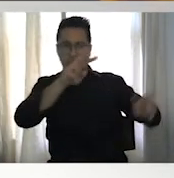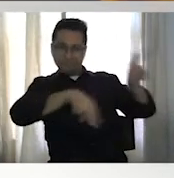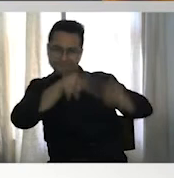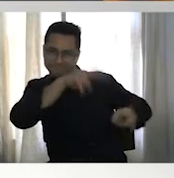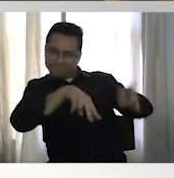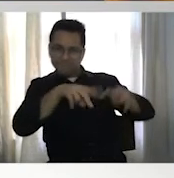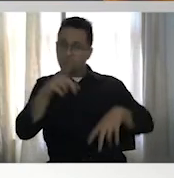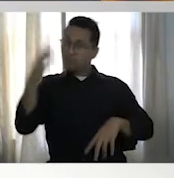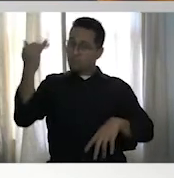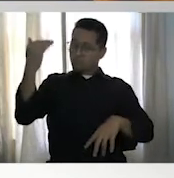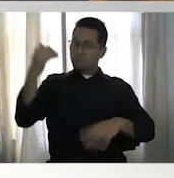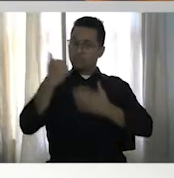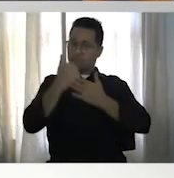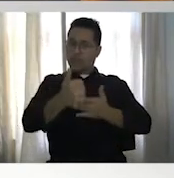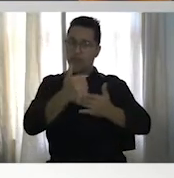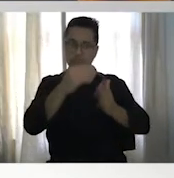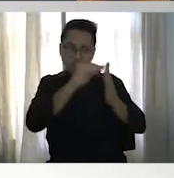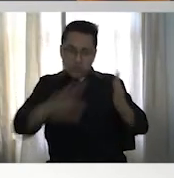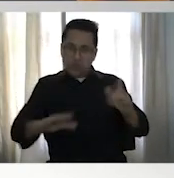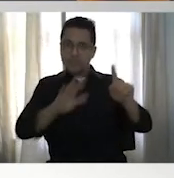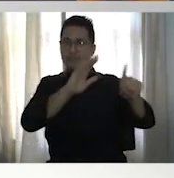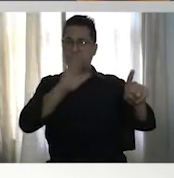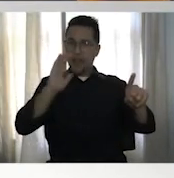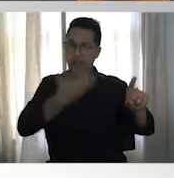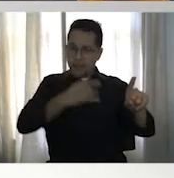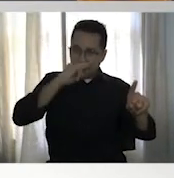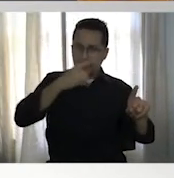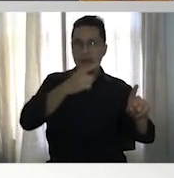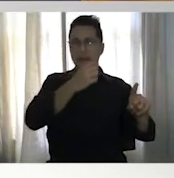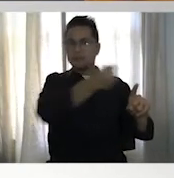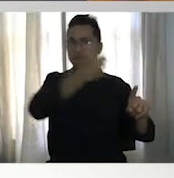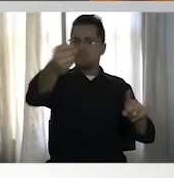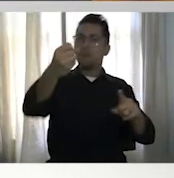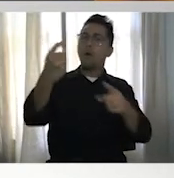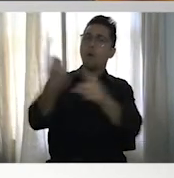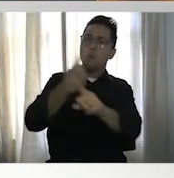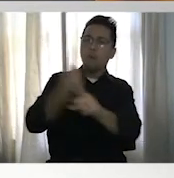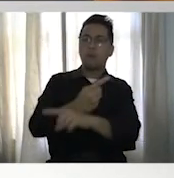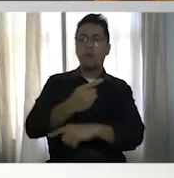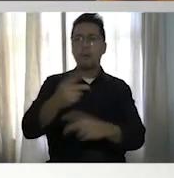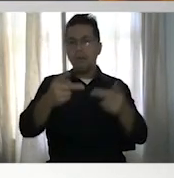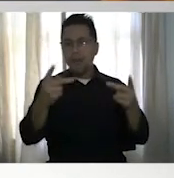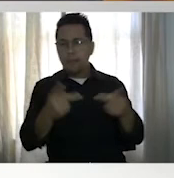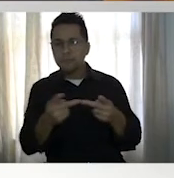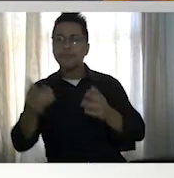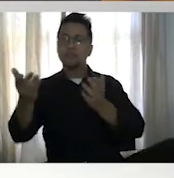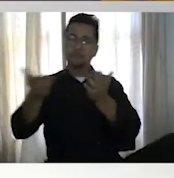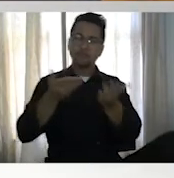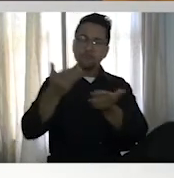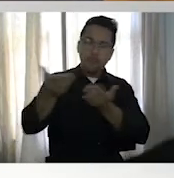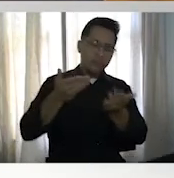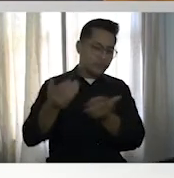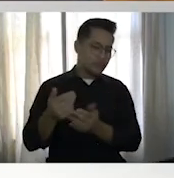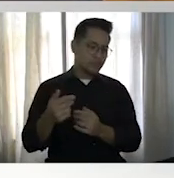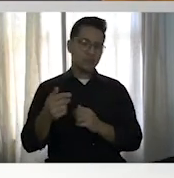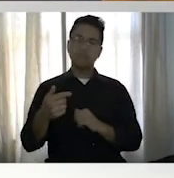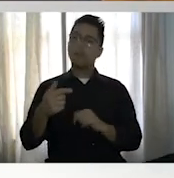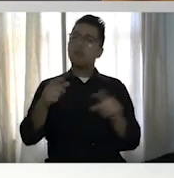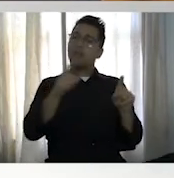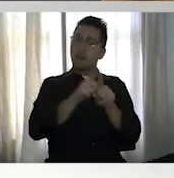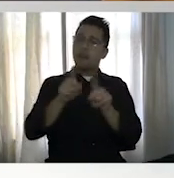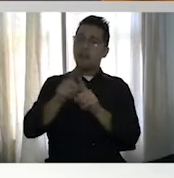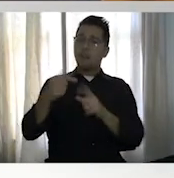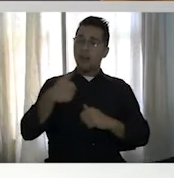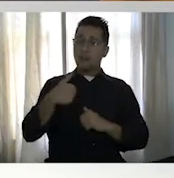get our students and our kids their appropriate placements and services. I serve as a consultant for